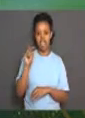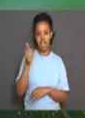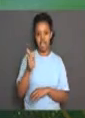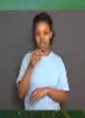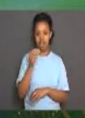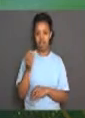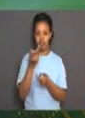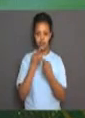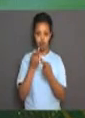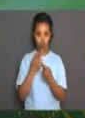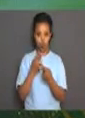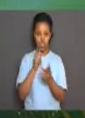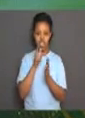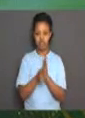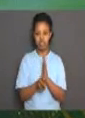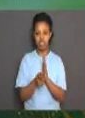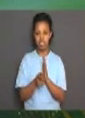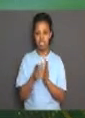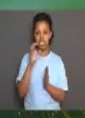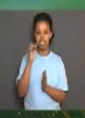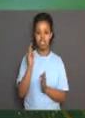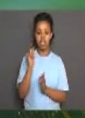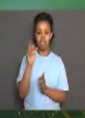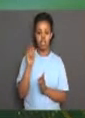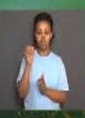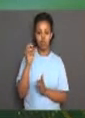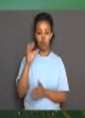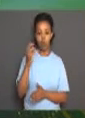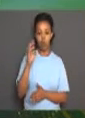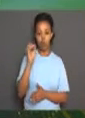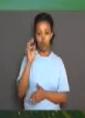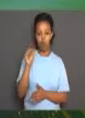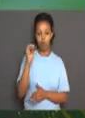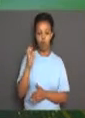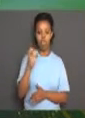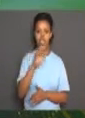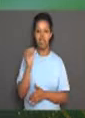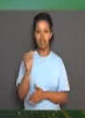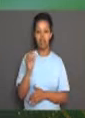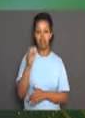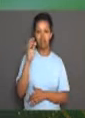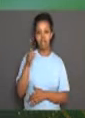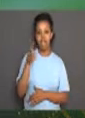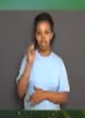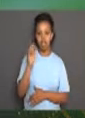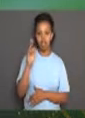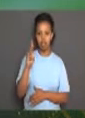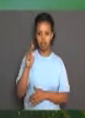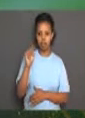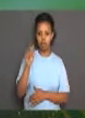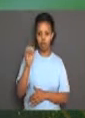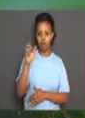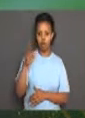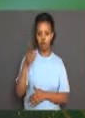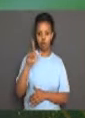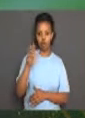and proteins, such as cytochrome and hemoglobin, which are compared in terms